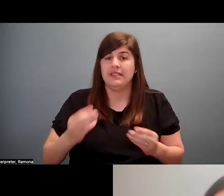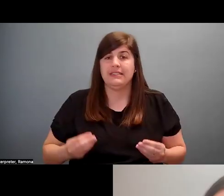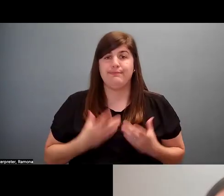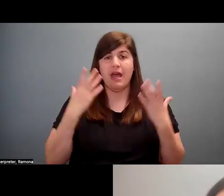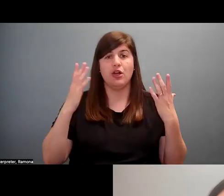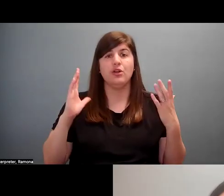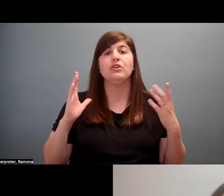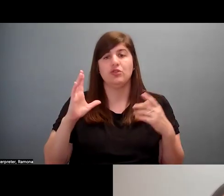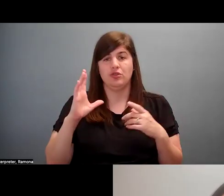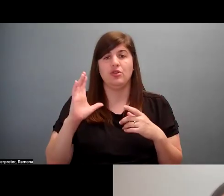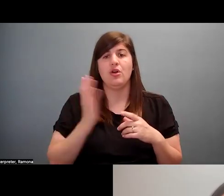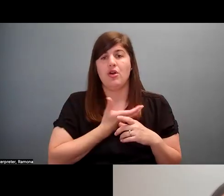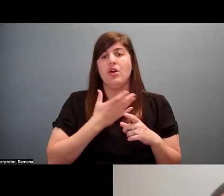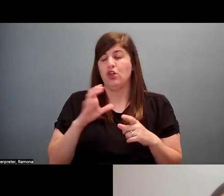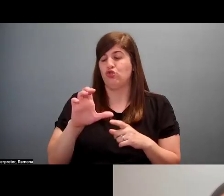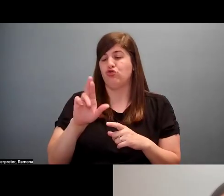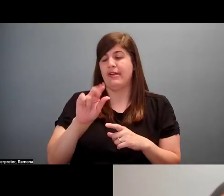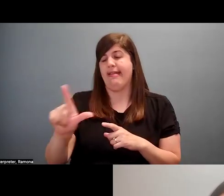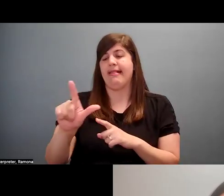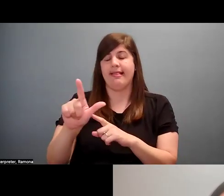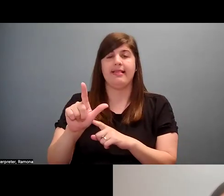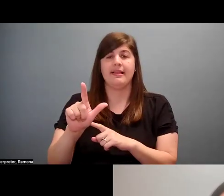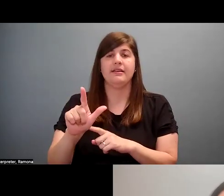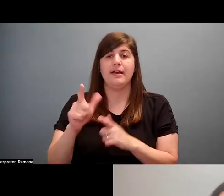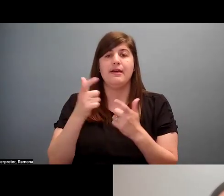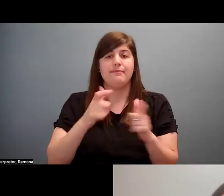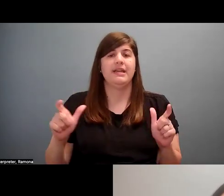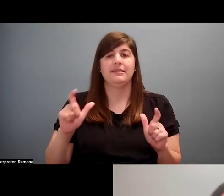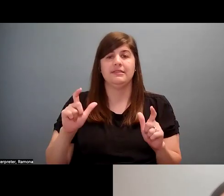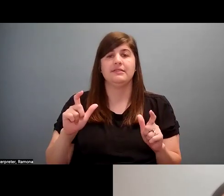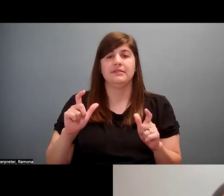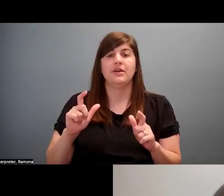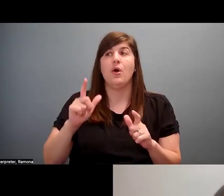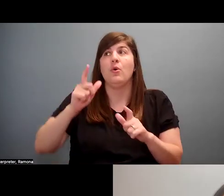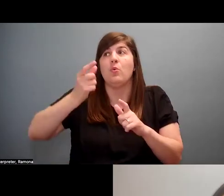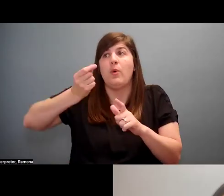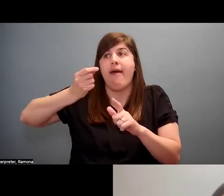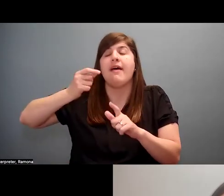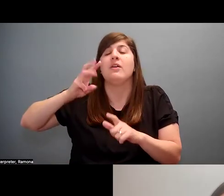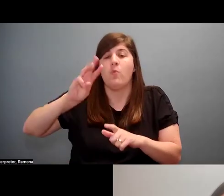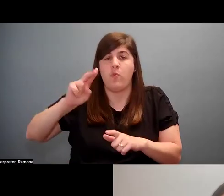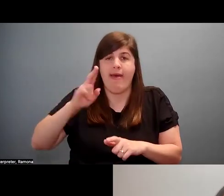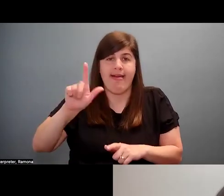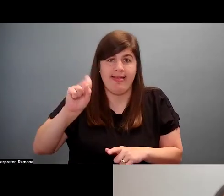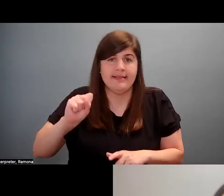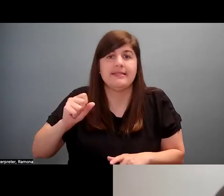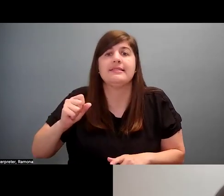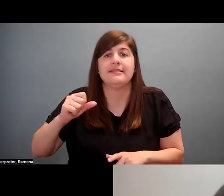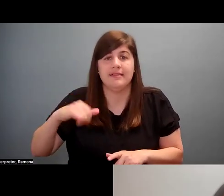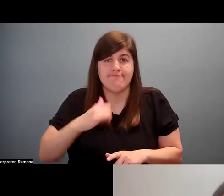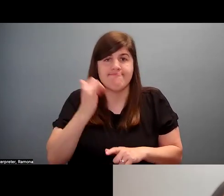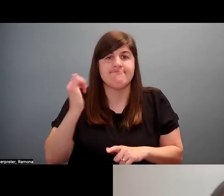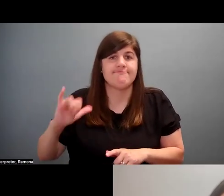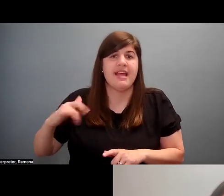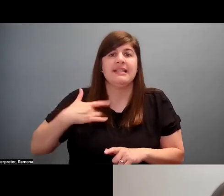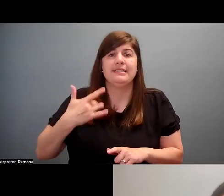that's krill. And krill's biggest predator are whales. They Hmm. usually eat a lot of krill at the same